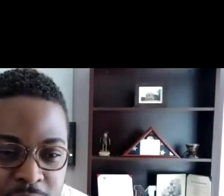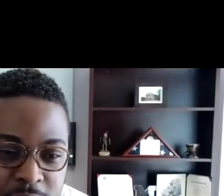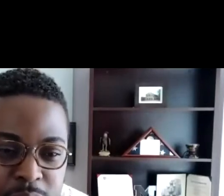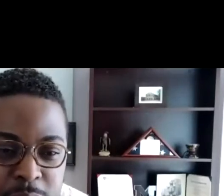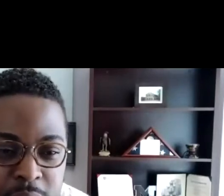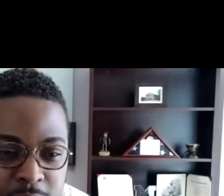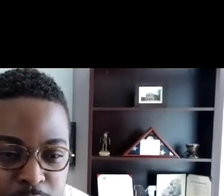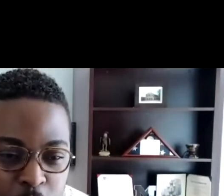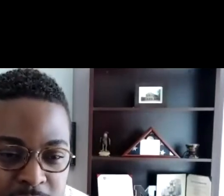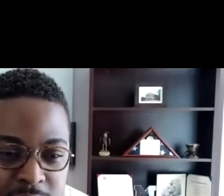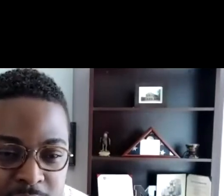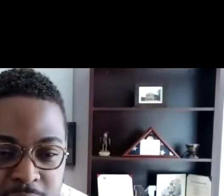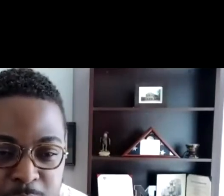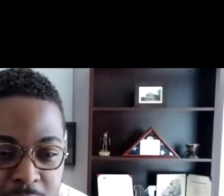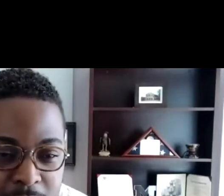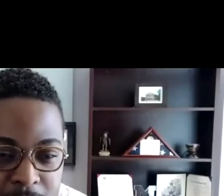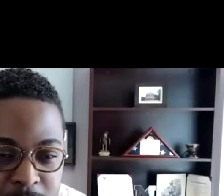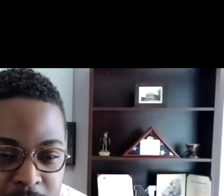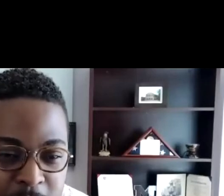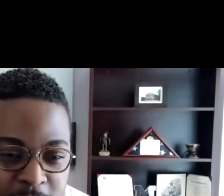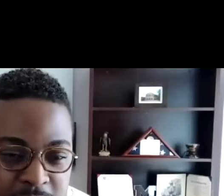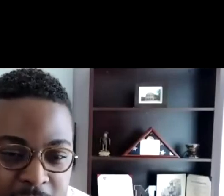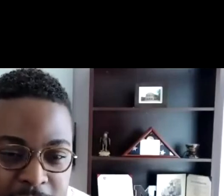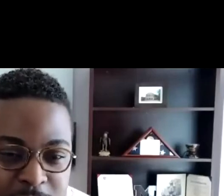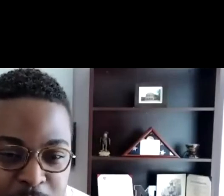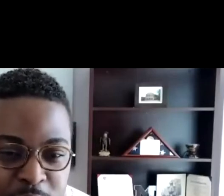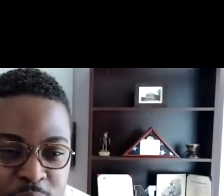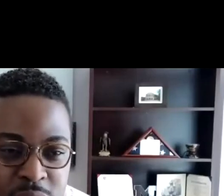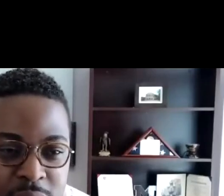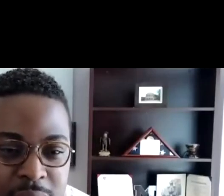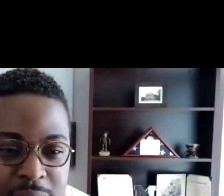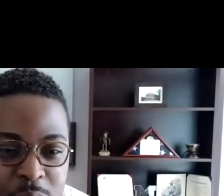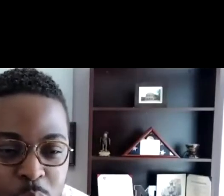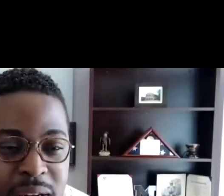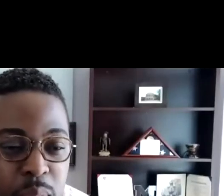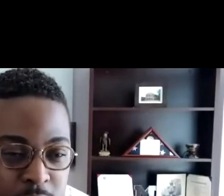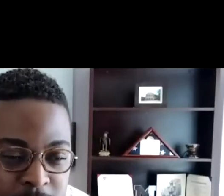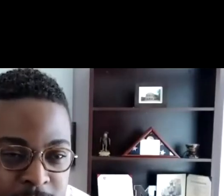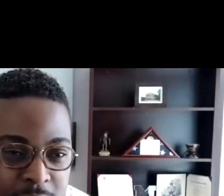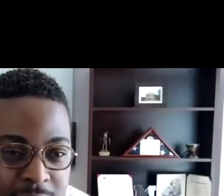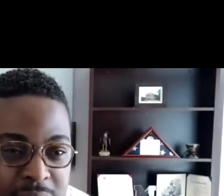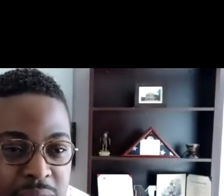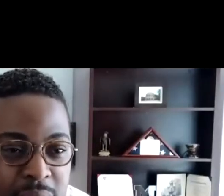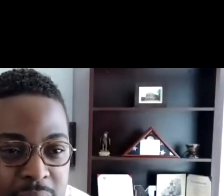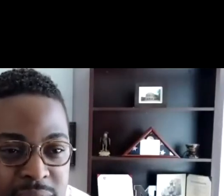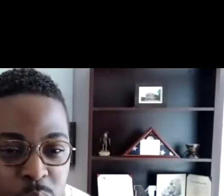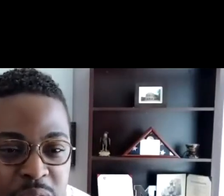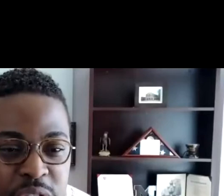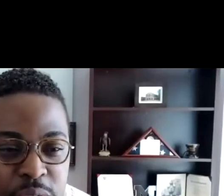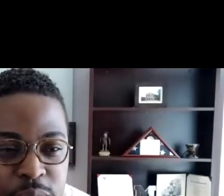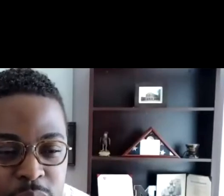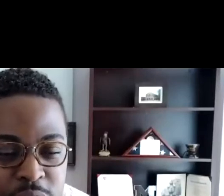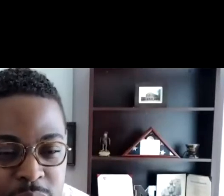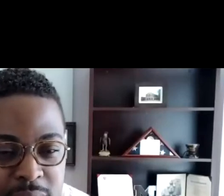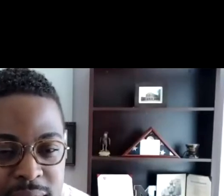shelf with some diplomas and a Block M, an American flag, and some pictures, and a whiteboard. I identify as a